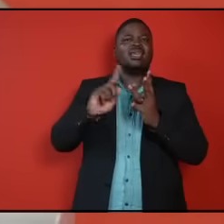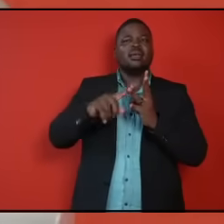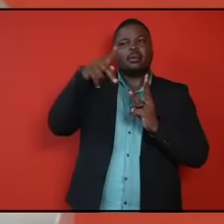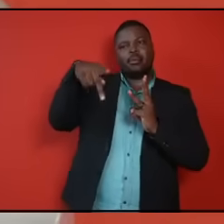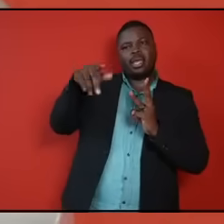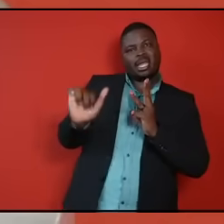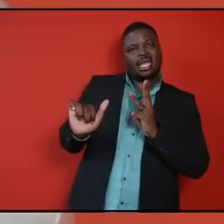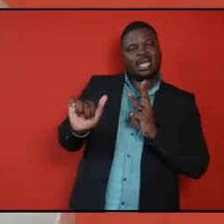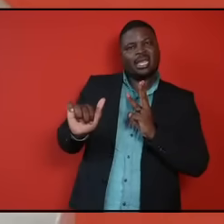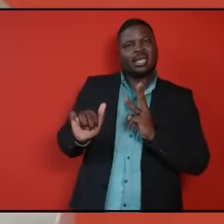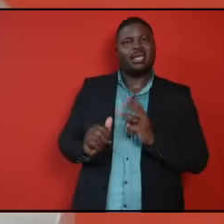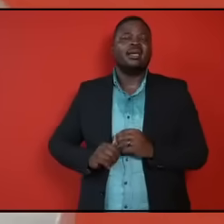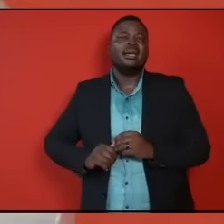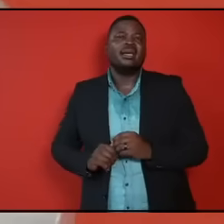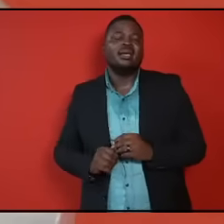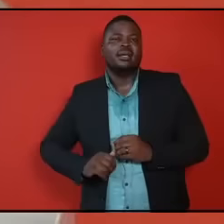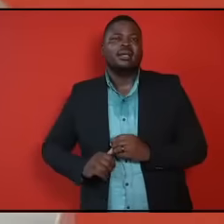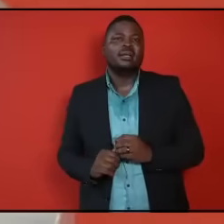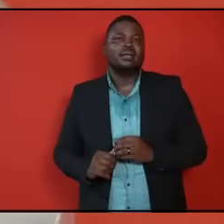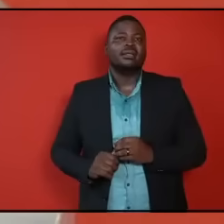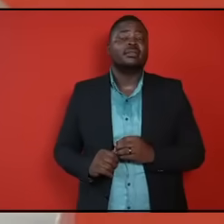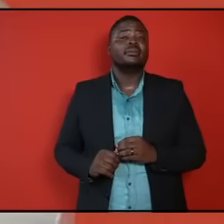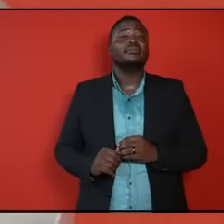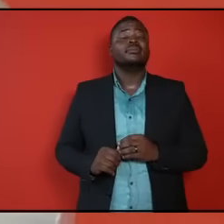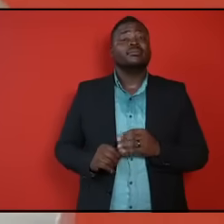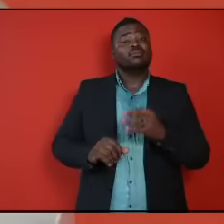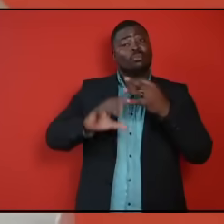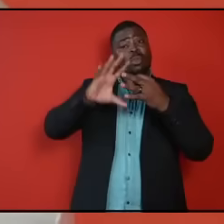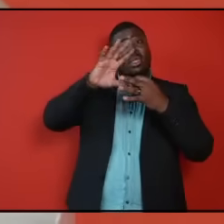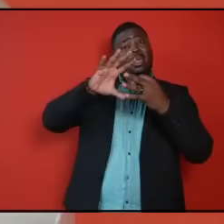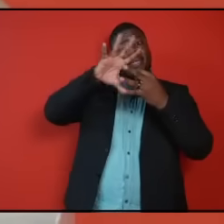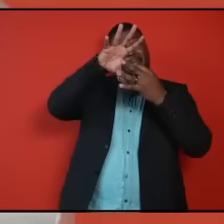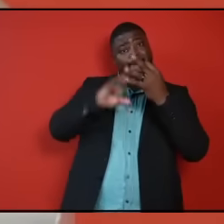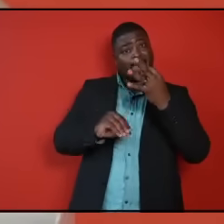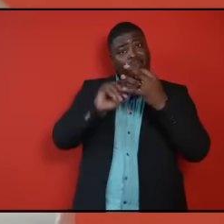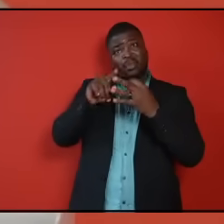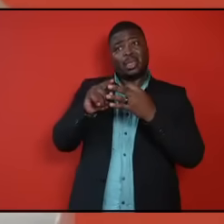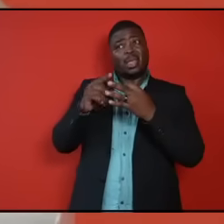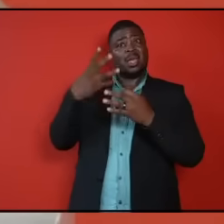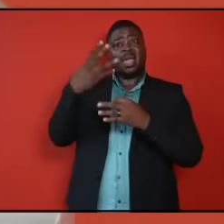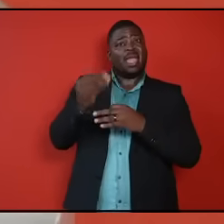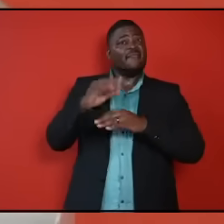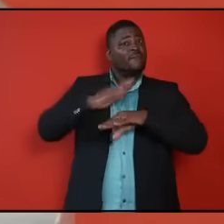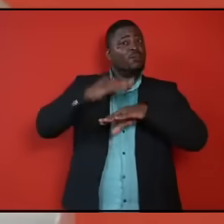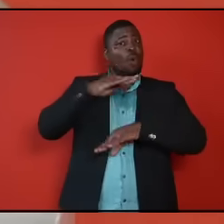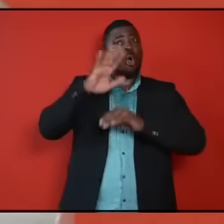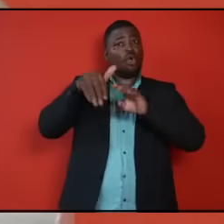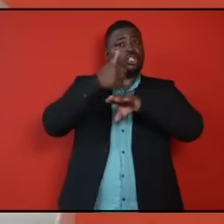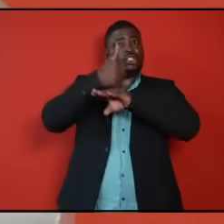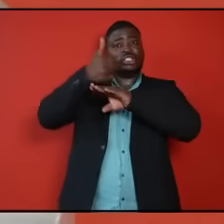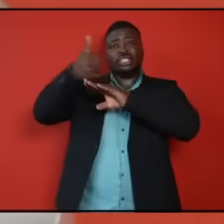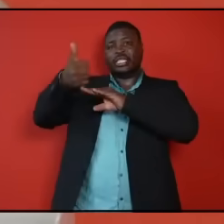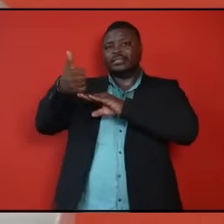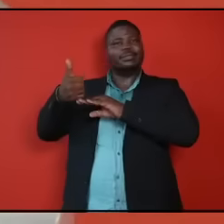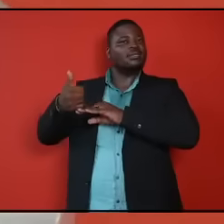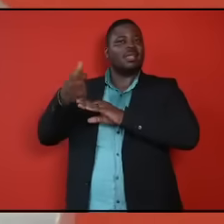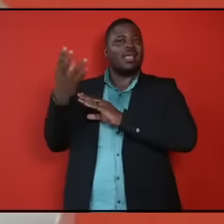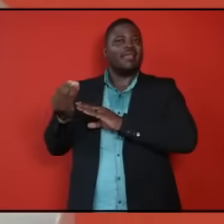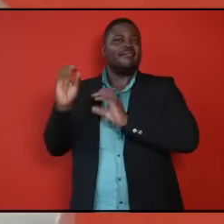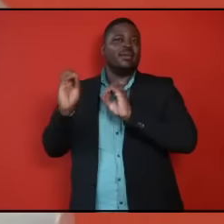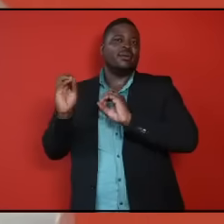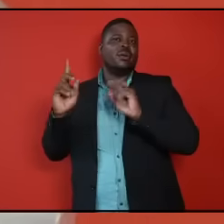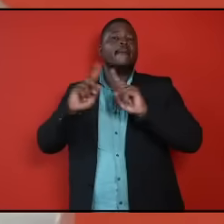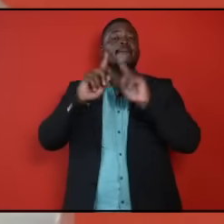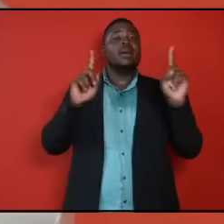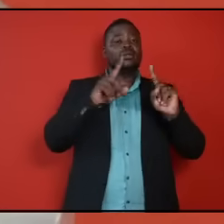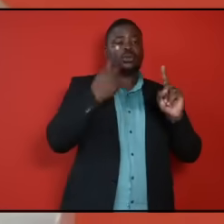PA. All of them combined, they don't have numbers more than the EFF. But we don't have a single MEC, but we are